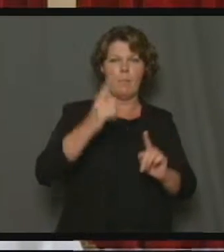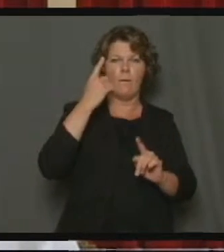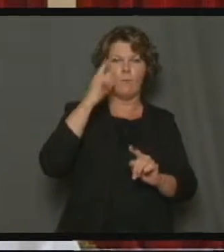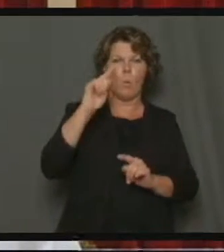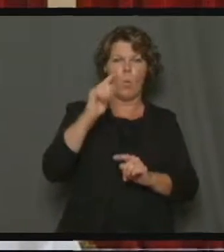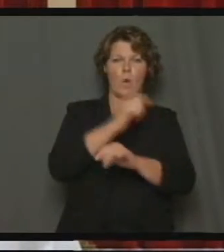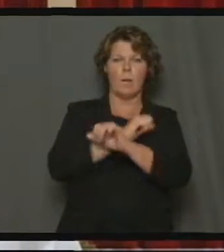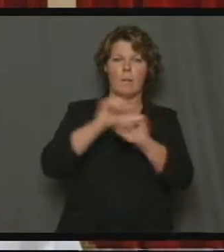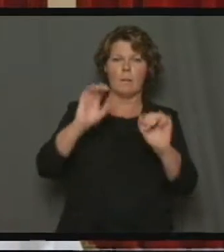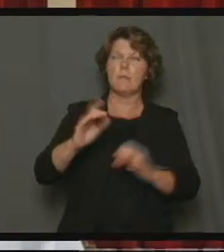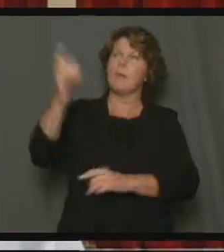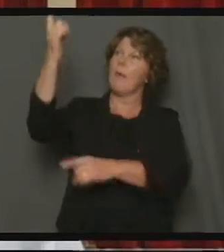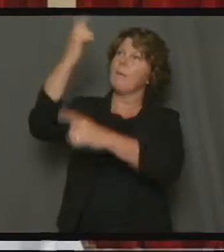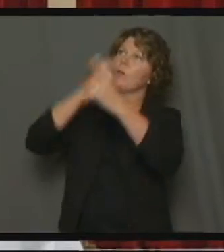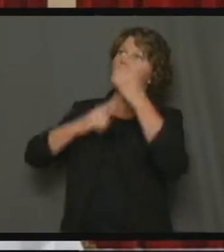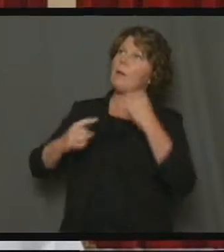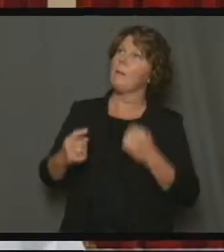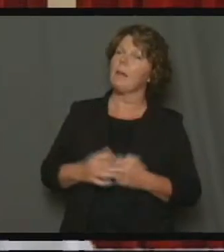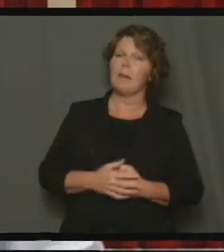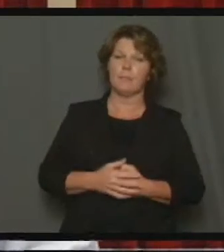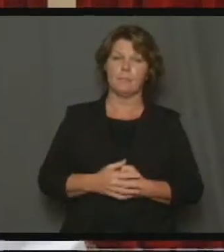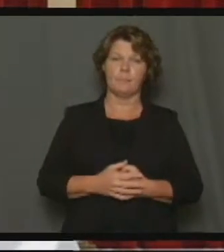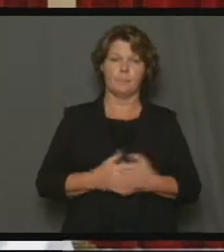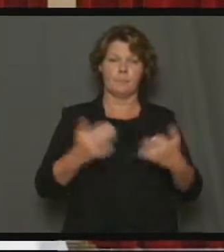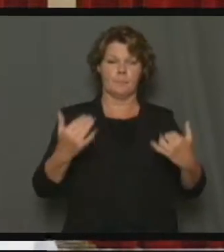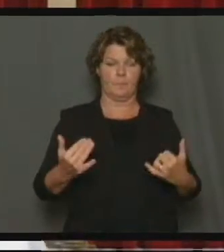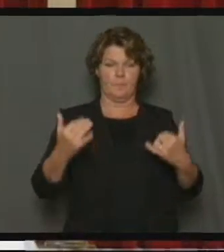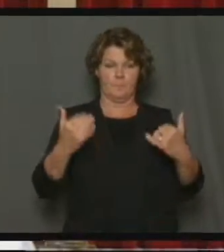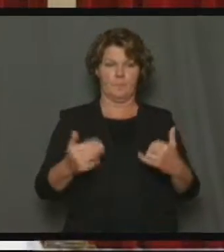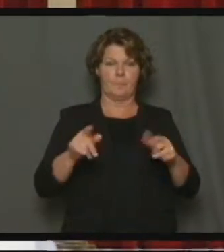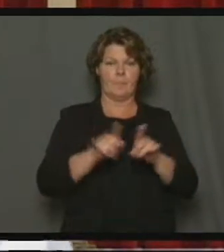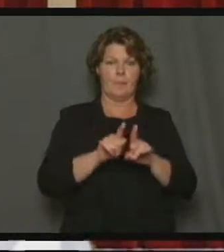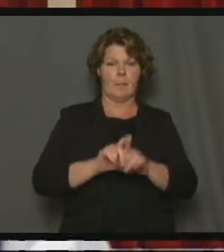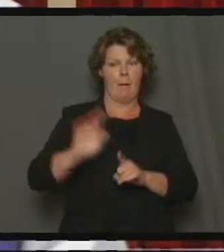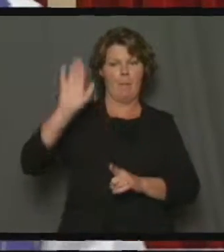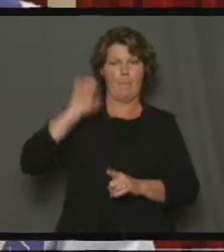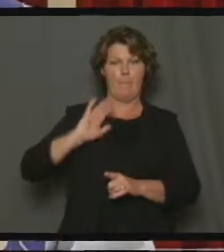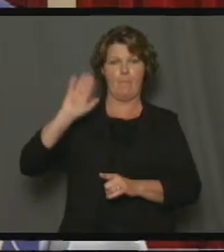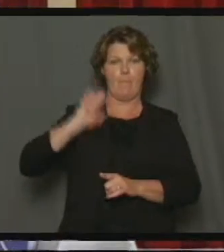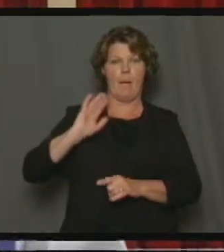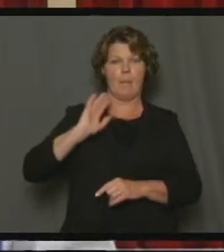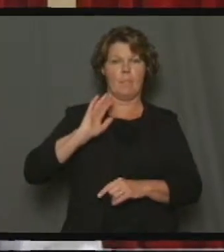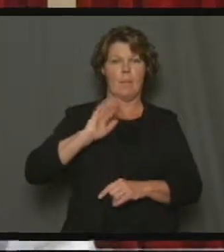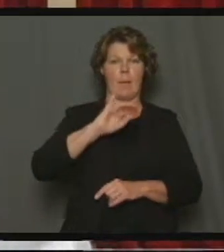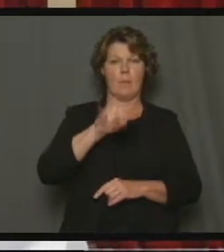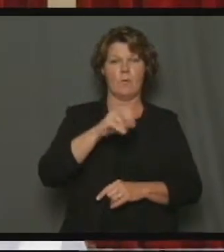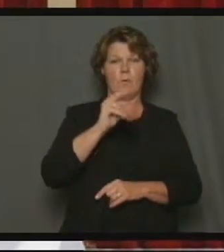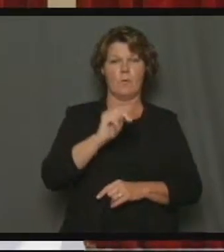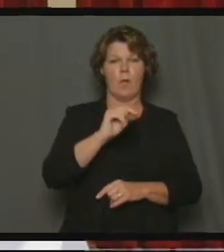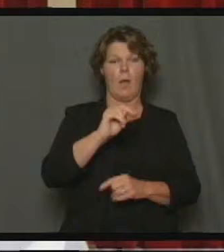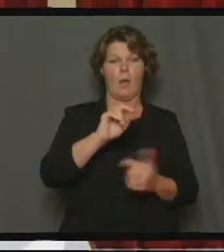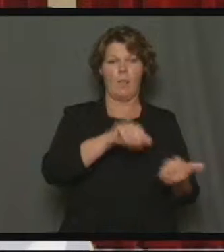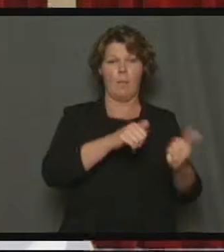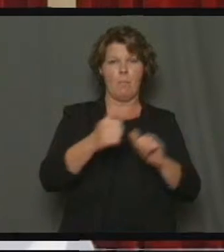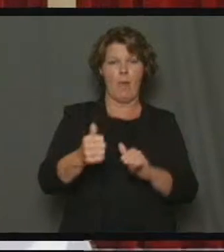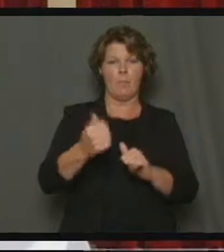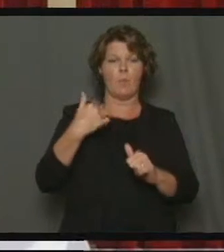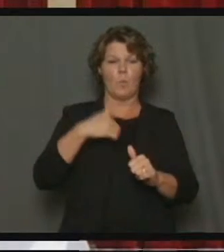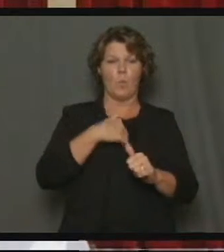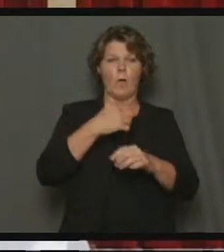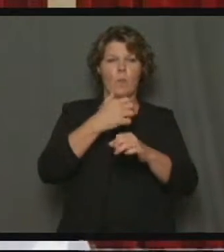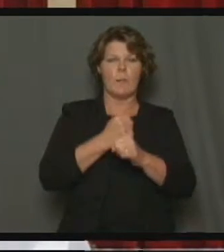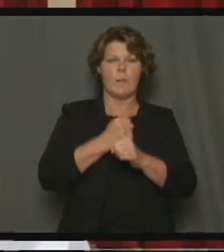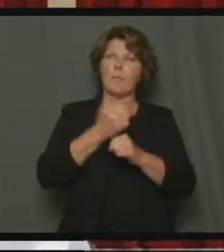of the Savior. Today, just as in the days of Malachi and in the days of John the Baptist, we are also receiving